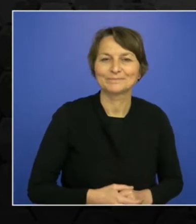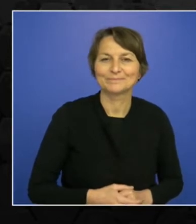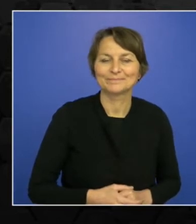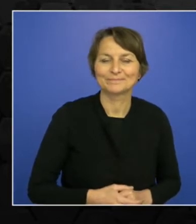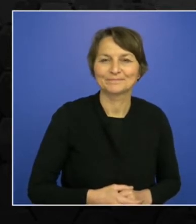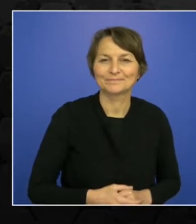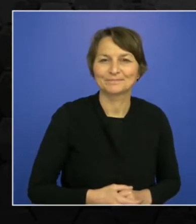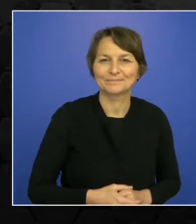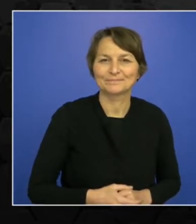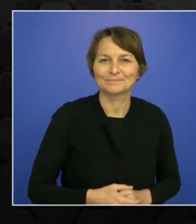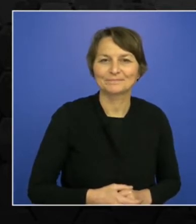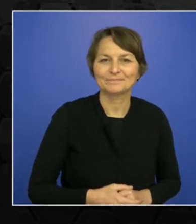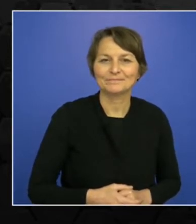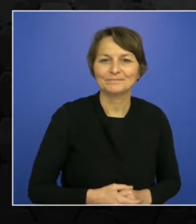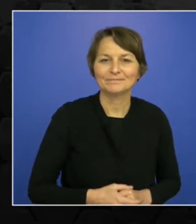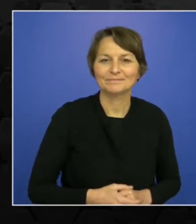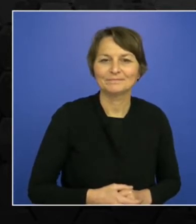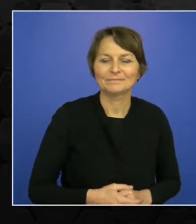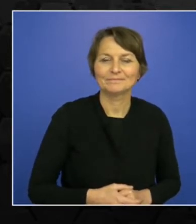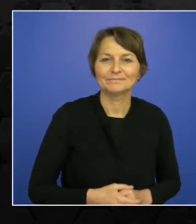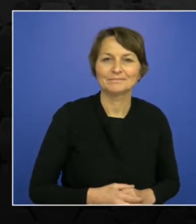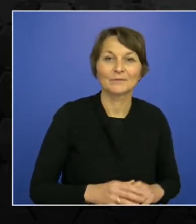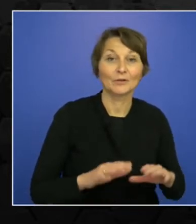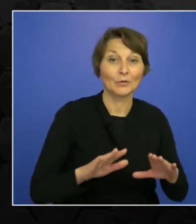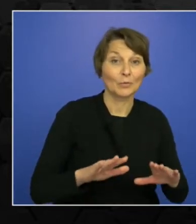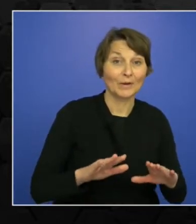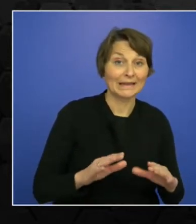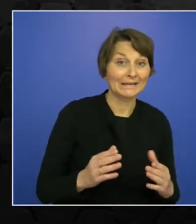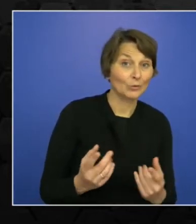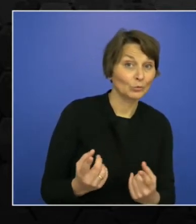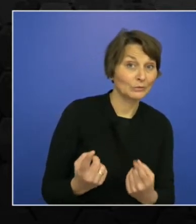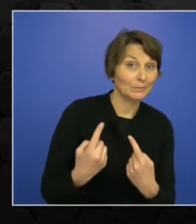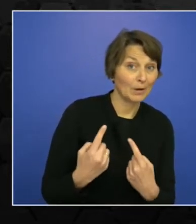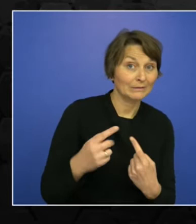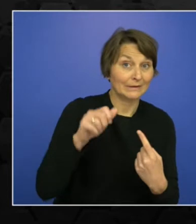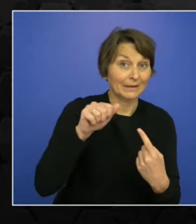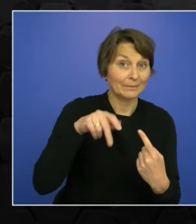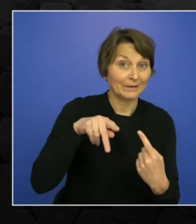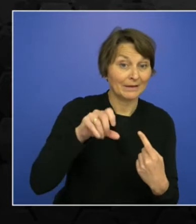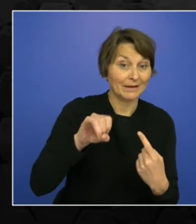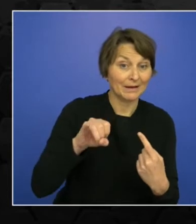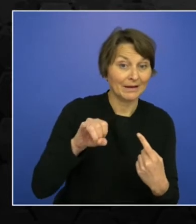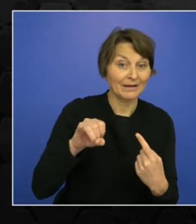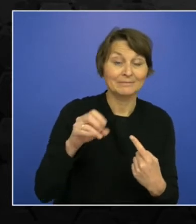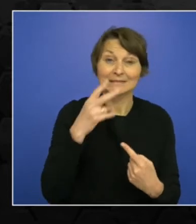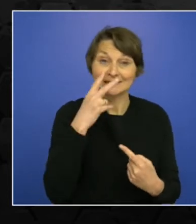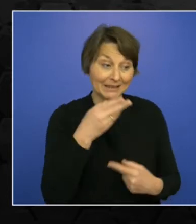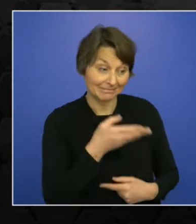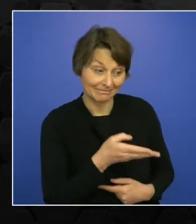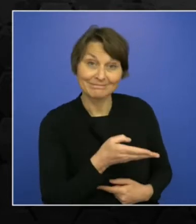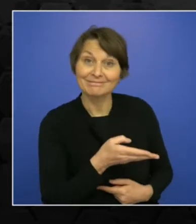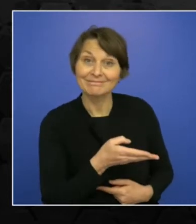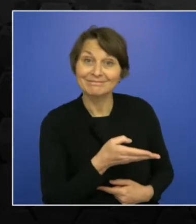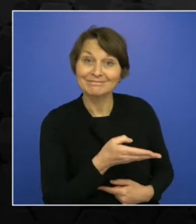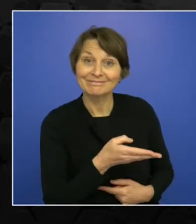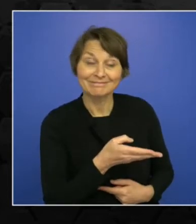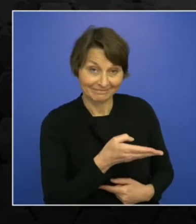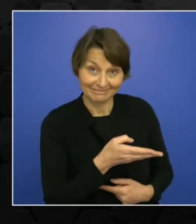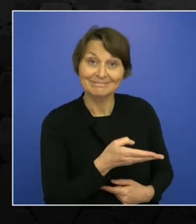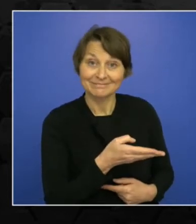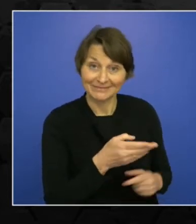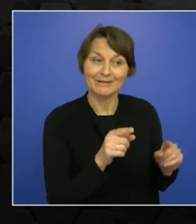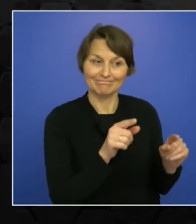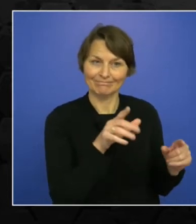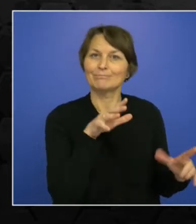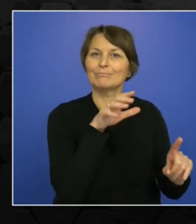we wait for the API response, and then you see that it's telling you like, oh yes, this